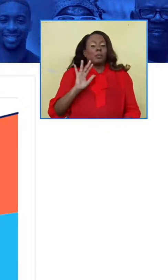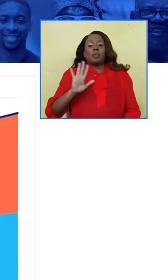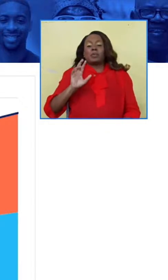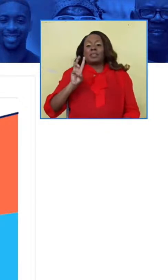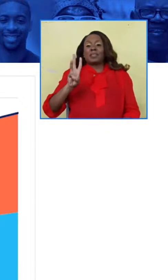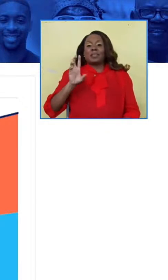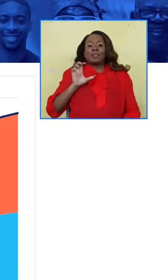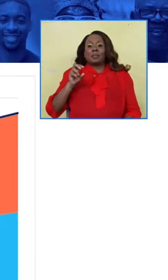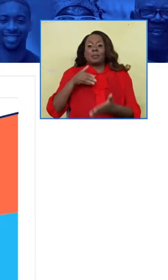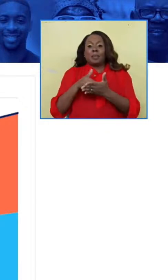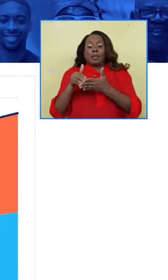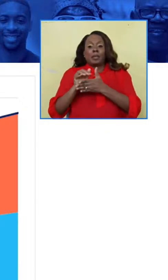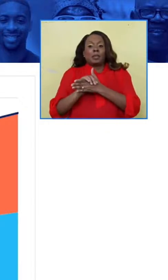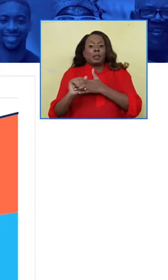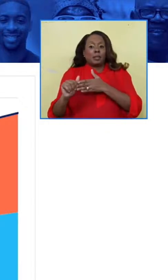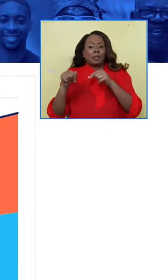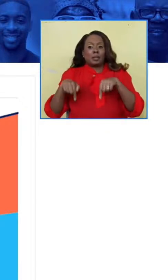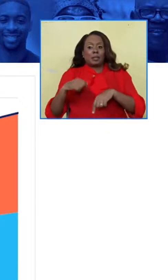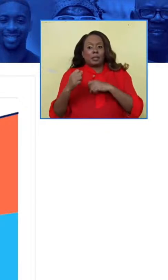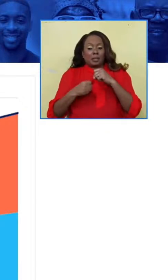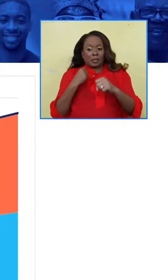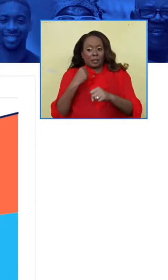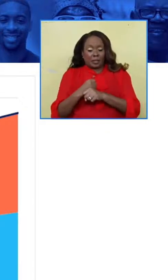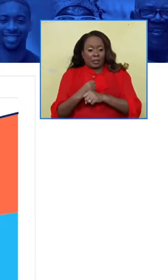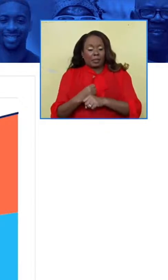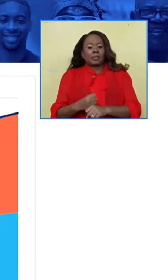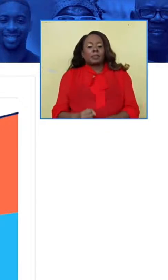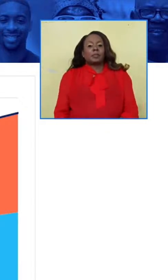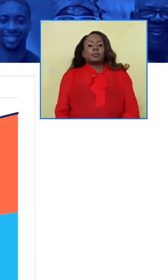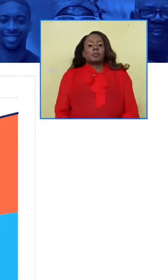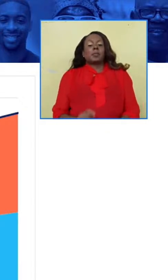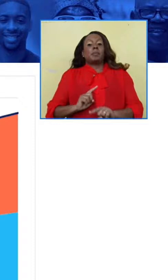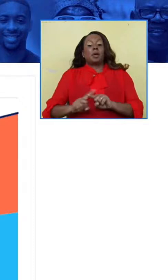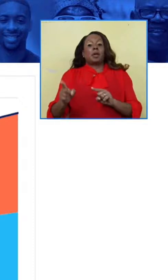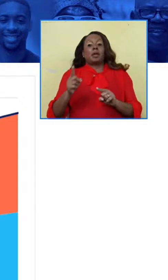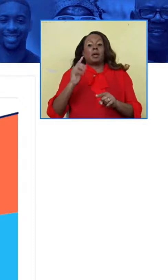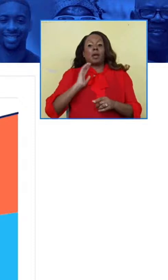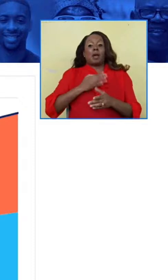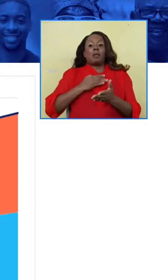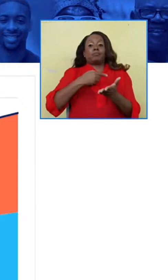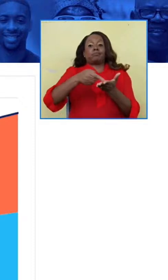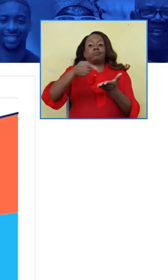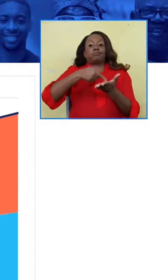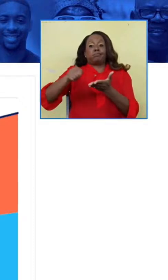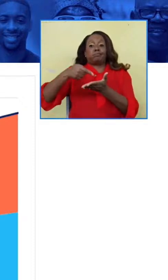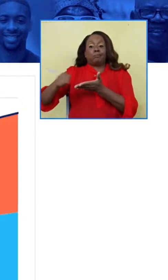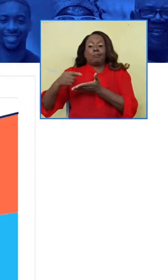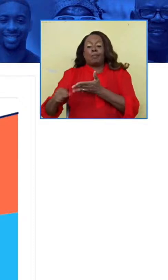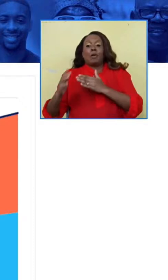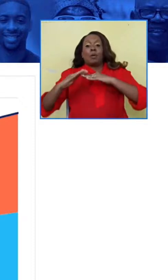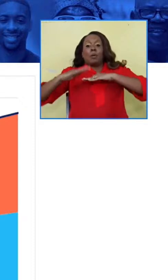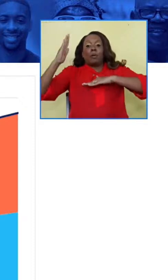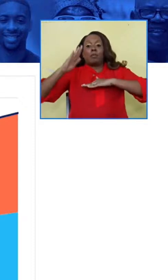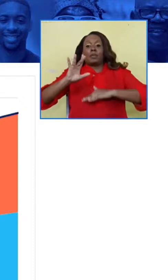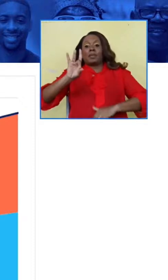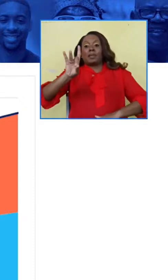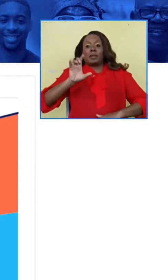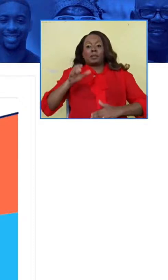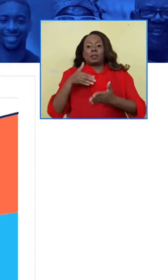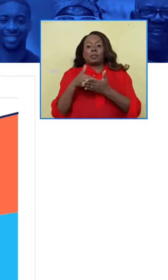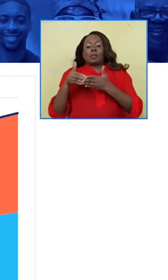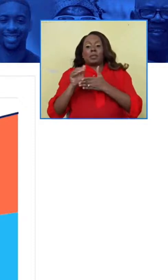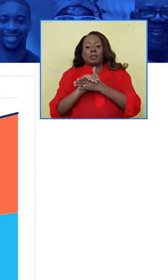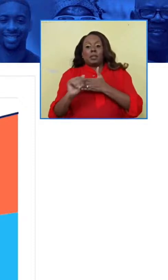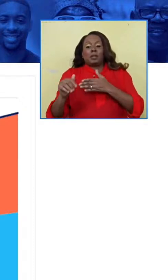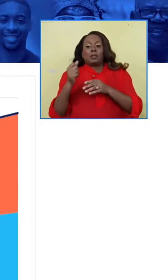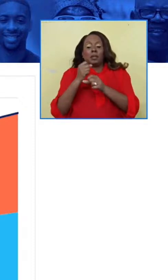million this year and going forward. However, the expenditure is already over $800 million a year. So